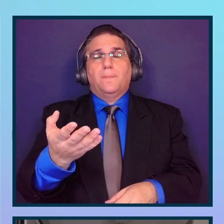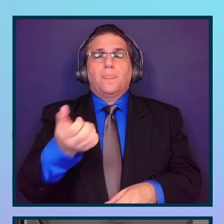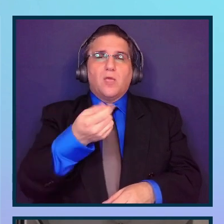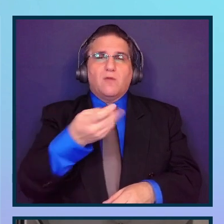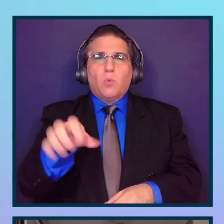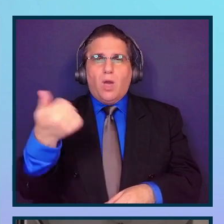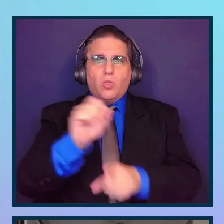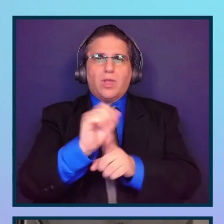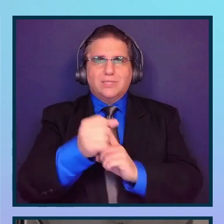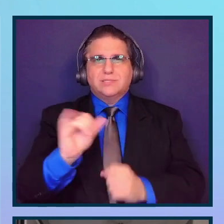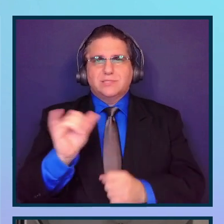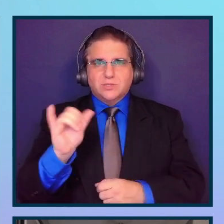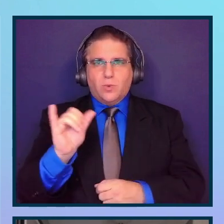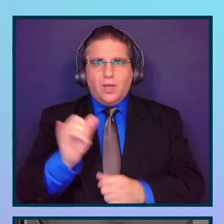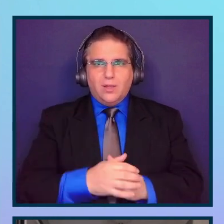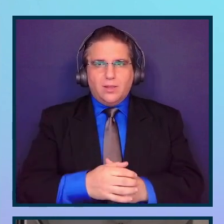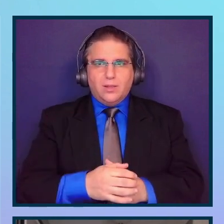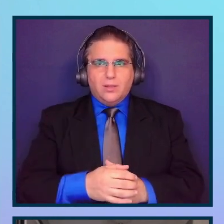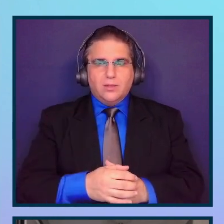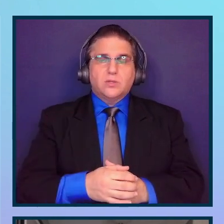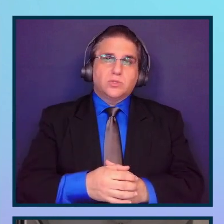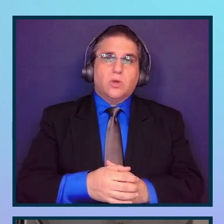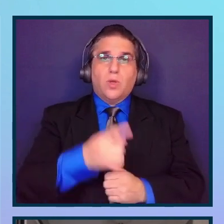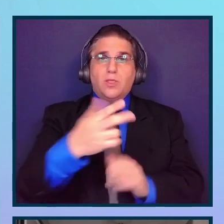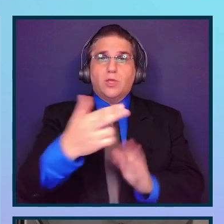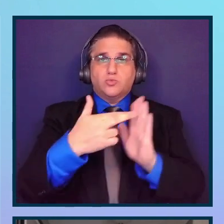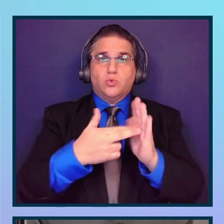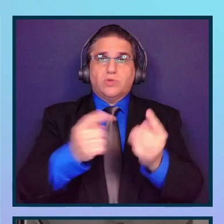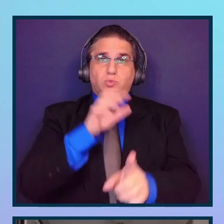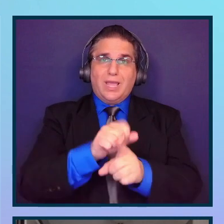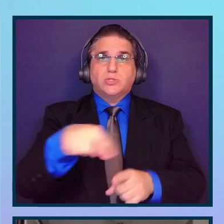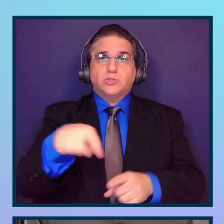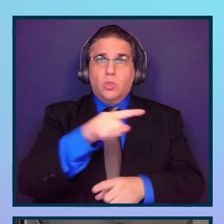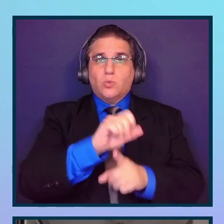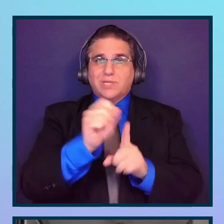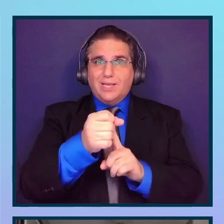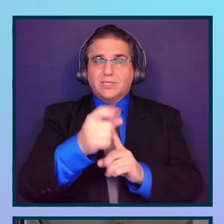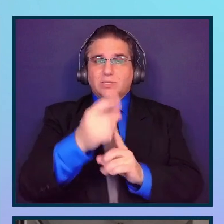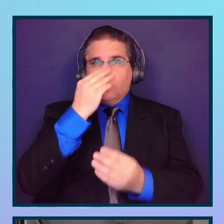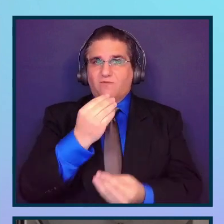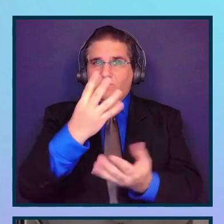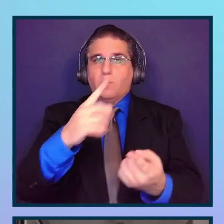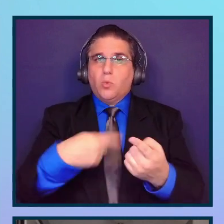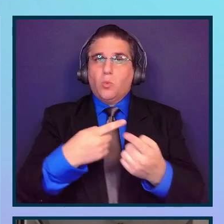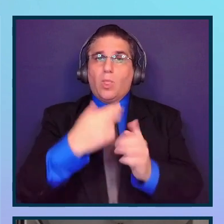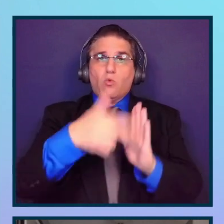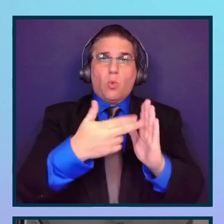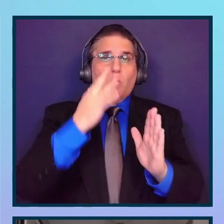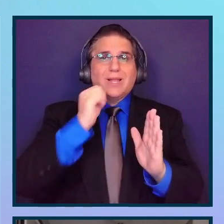other cases as well. So this rule tries to catch those cases to inform you when the role will not